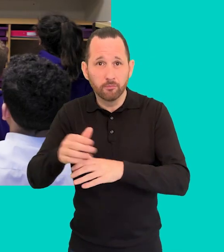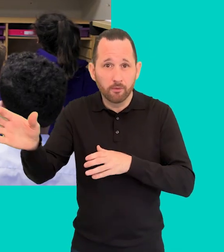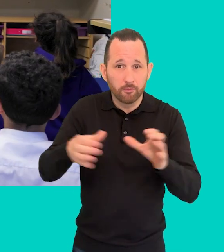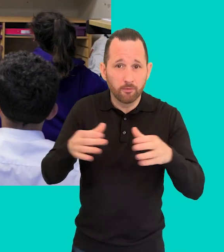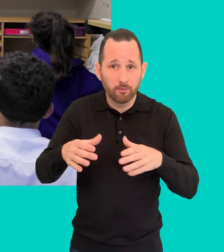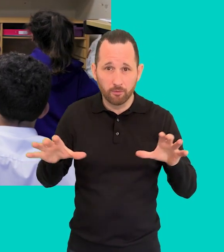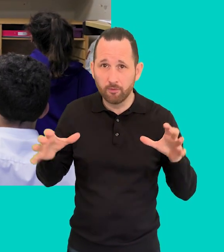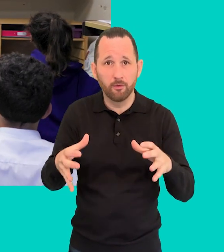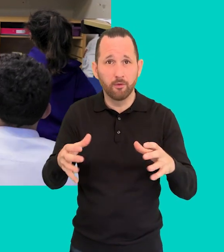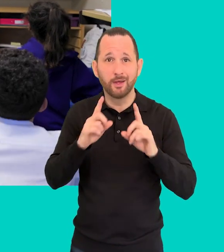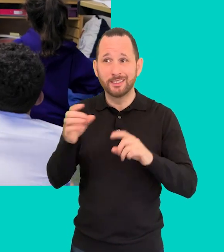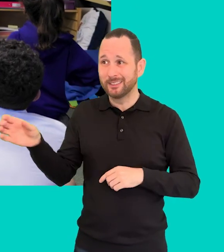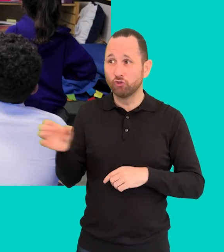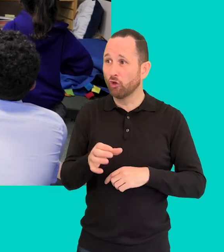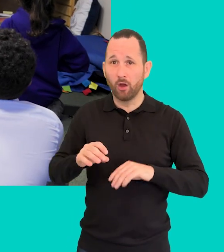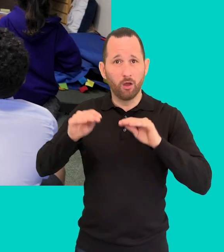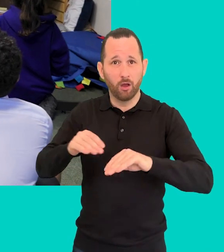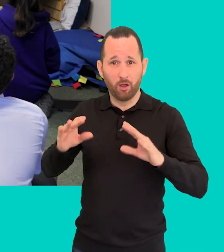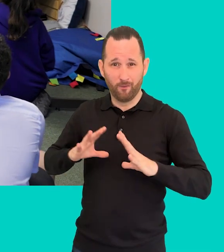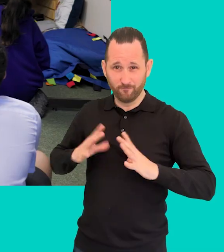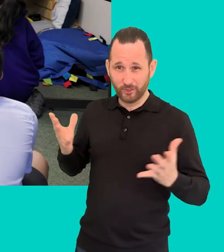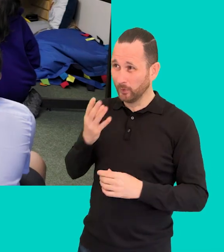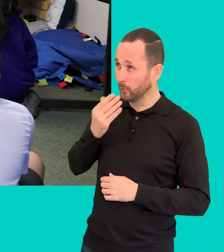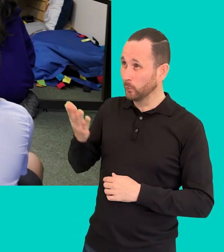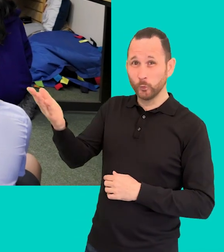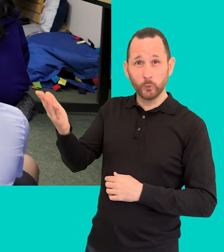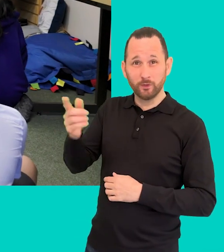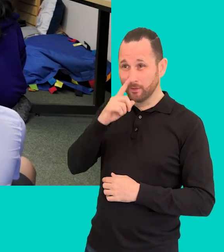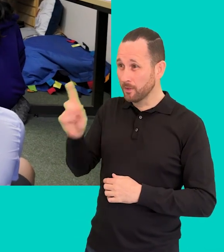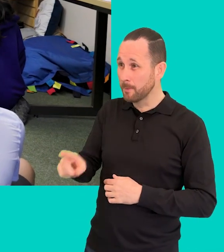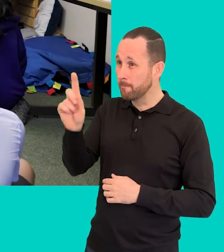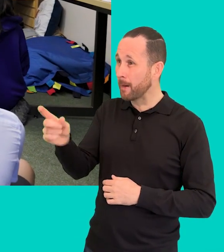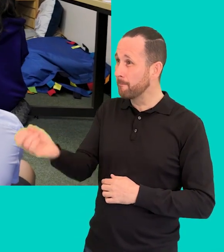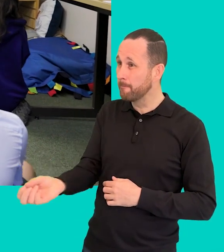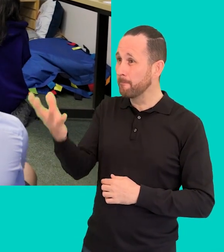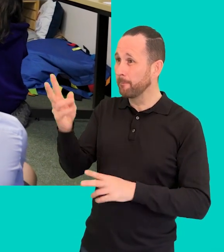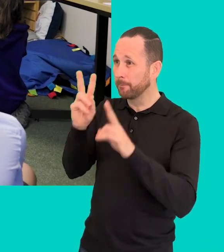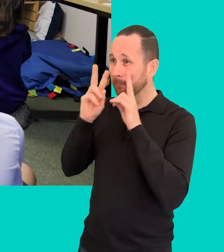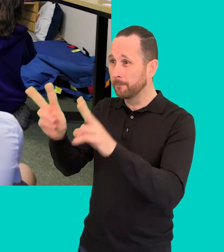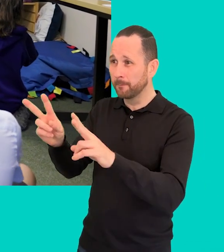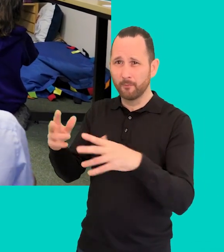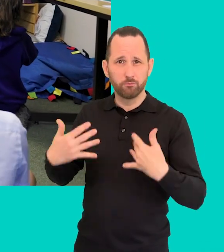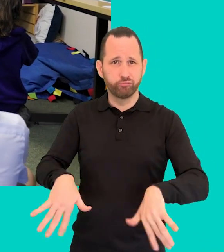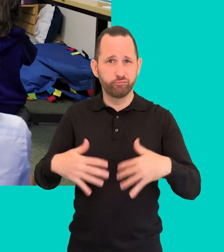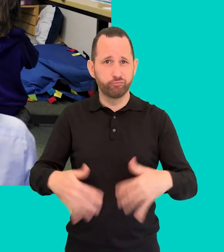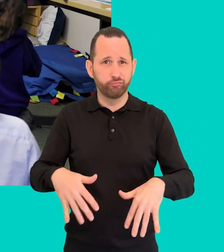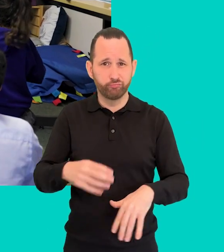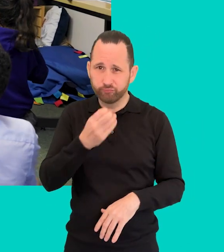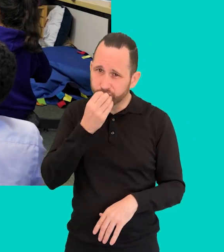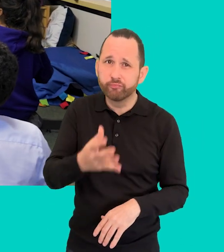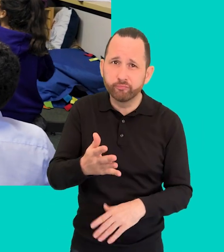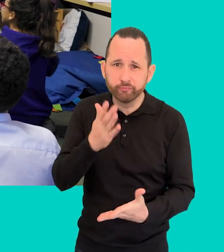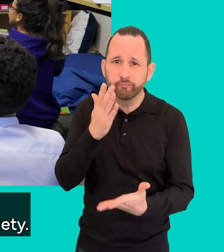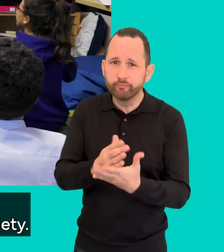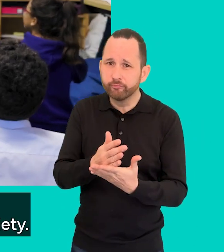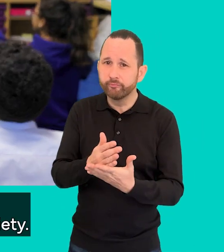for teachers to use, and it's free for children to access, that whole approach just